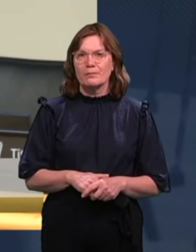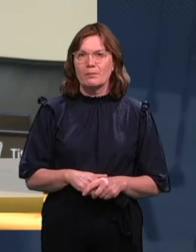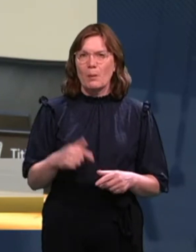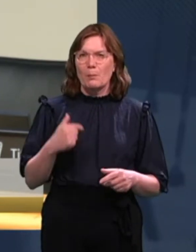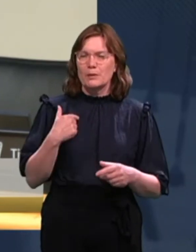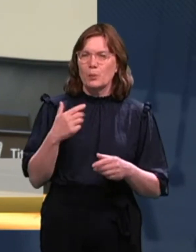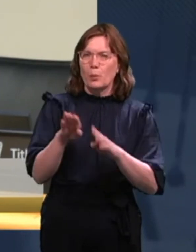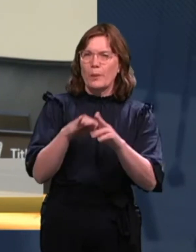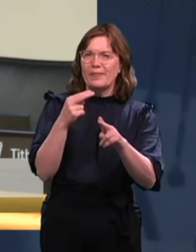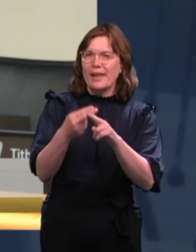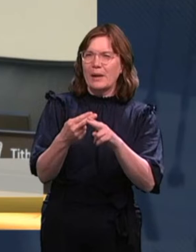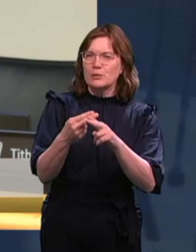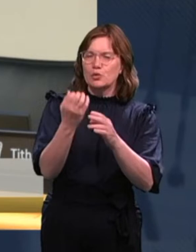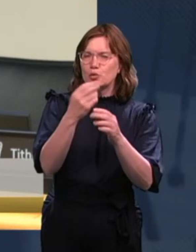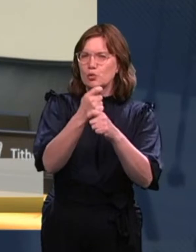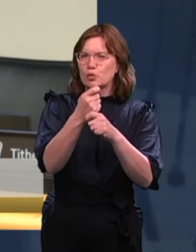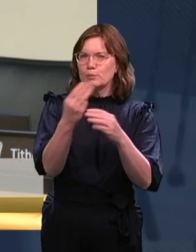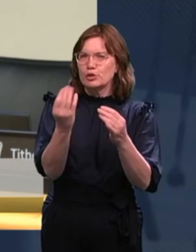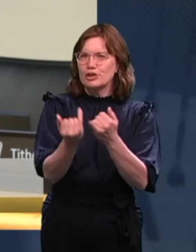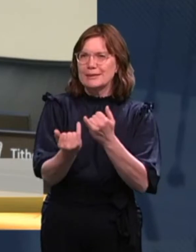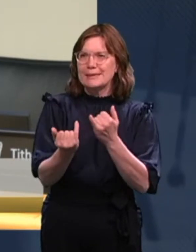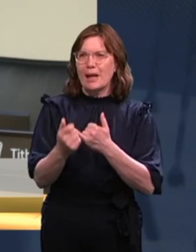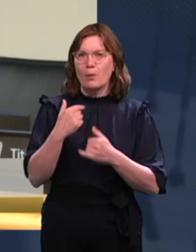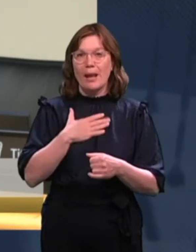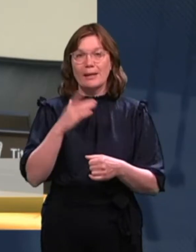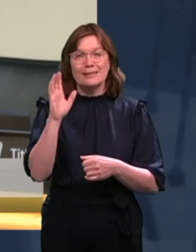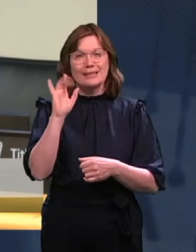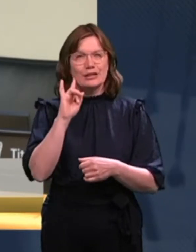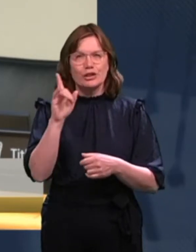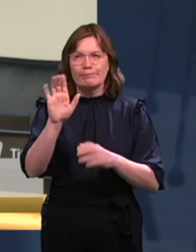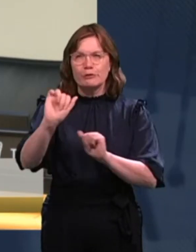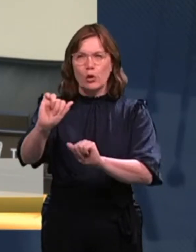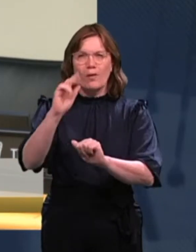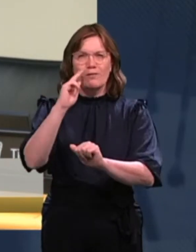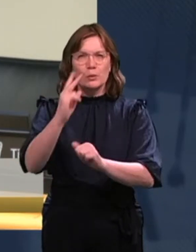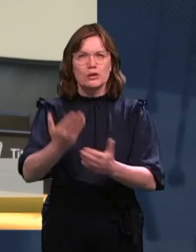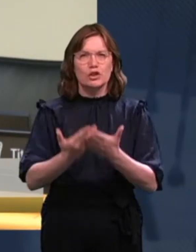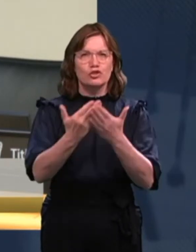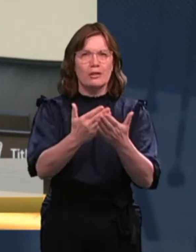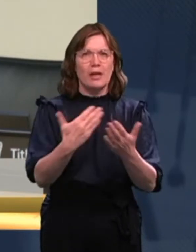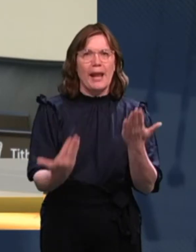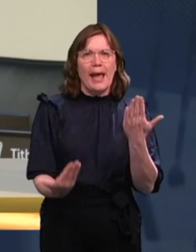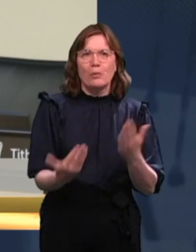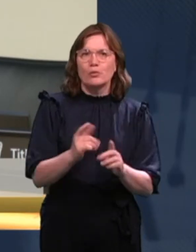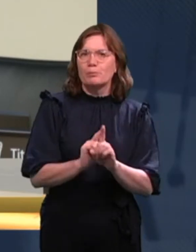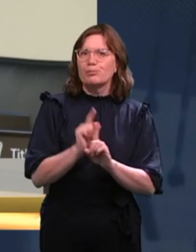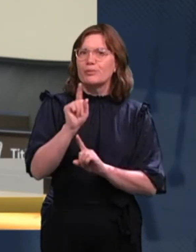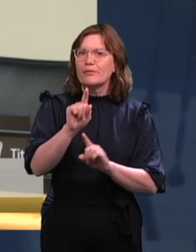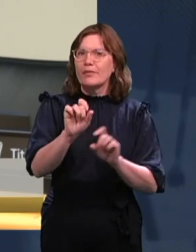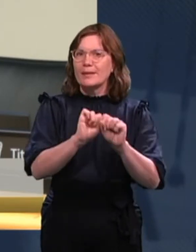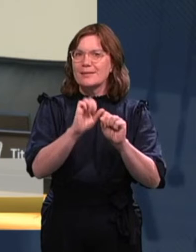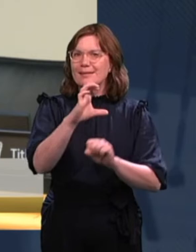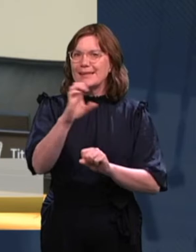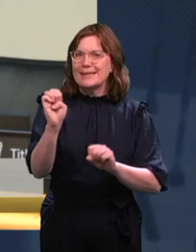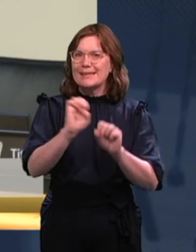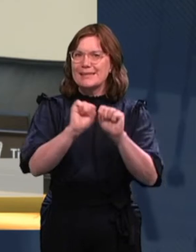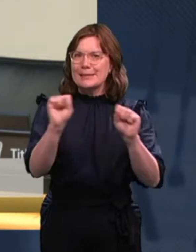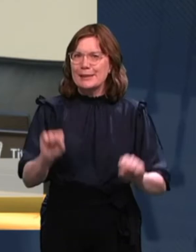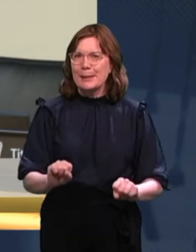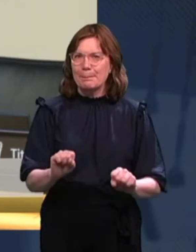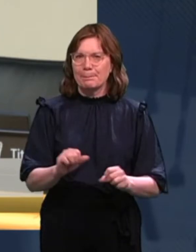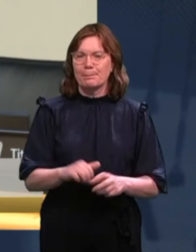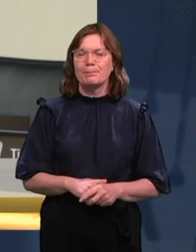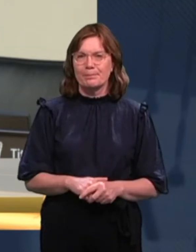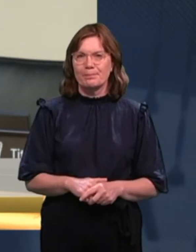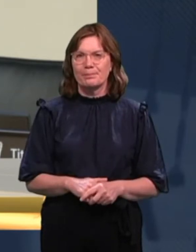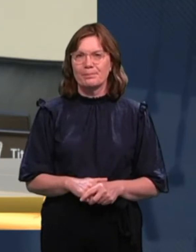had suggestions on improvements that could be made to the scheme. And Willem, perhaps you could share your insights into CE schemes with us as